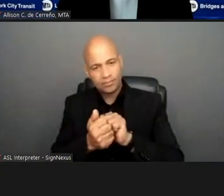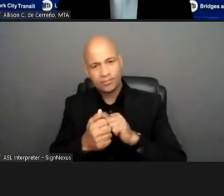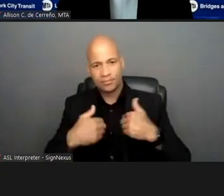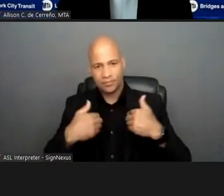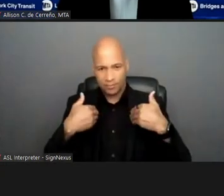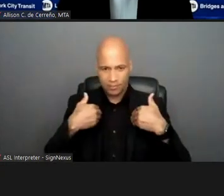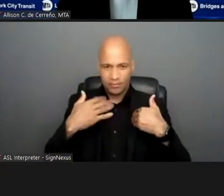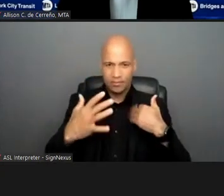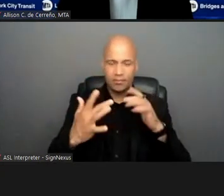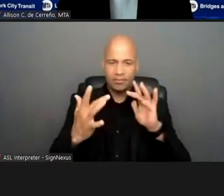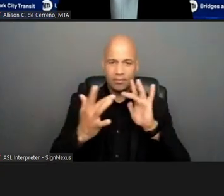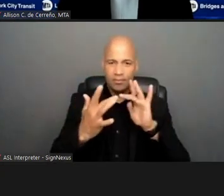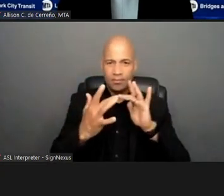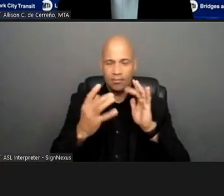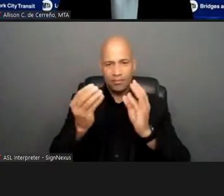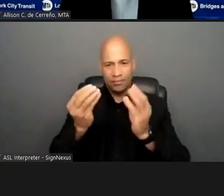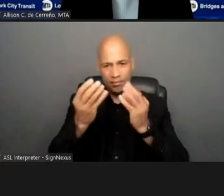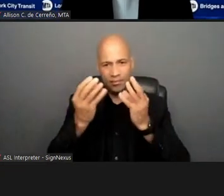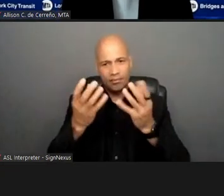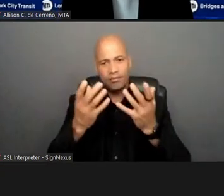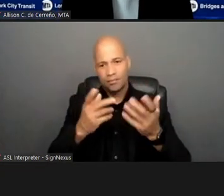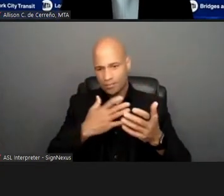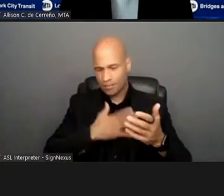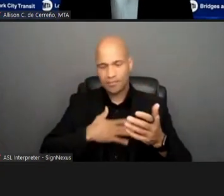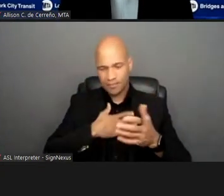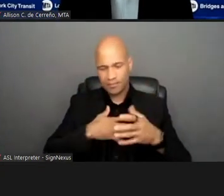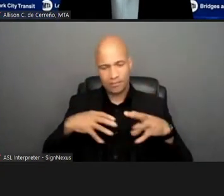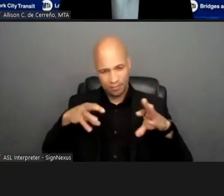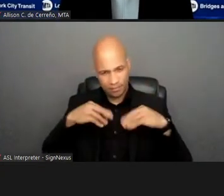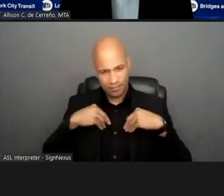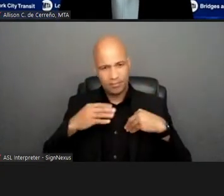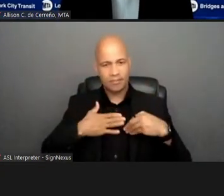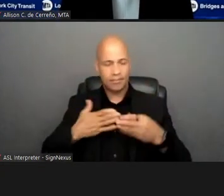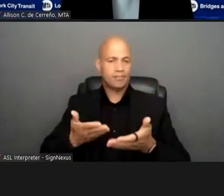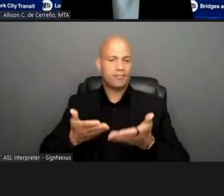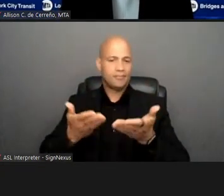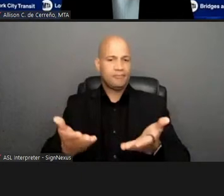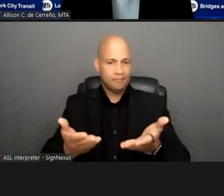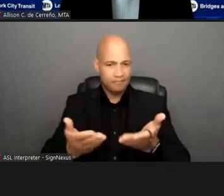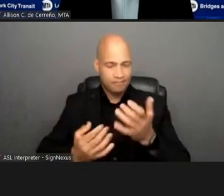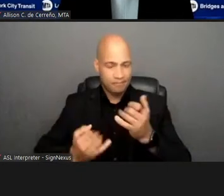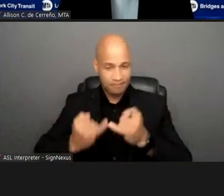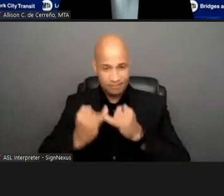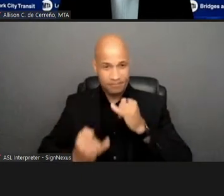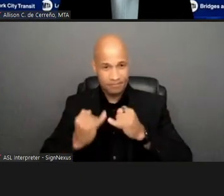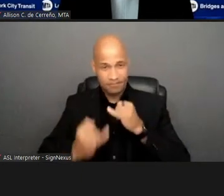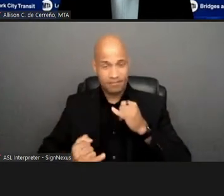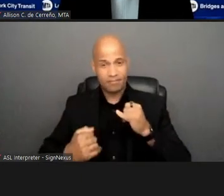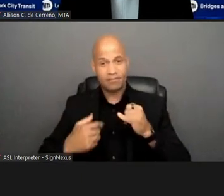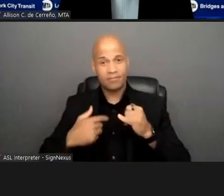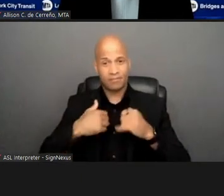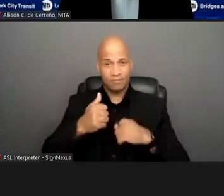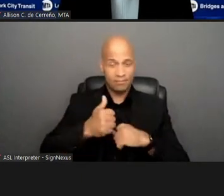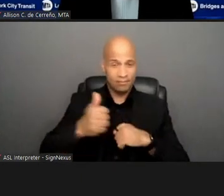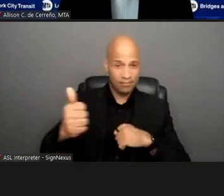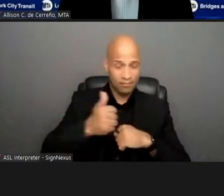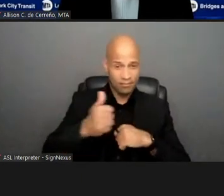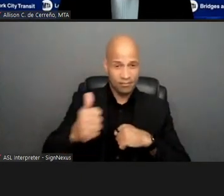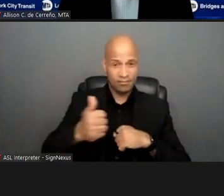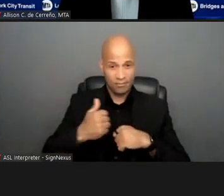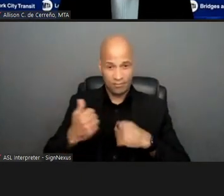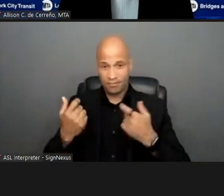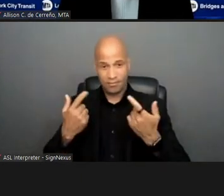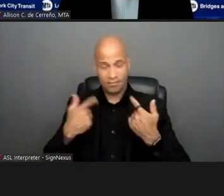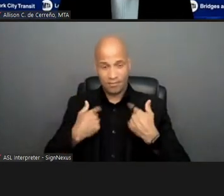information please take me up on this and lastly when I do commute and out of the city you will find me on Metro